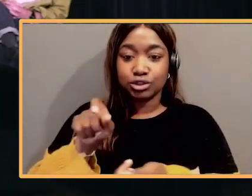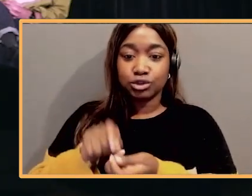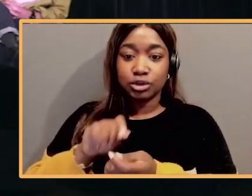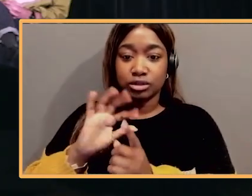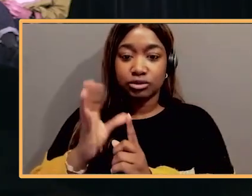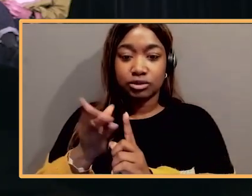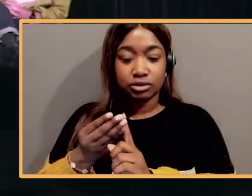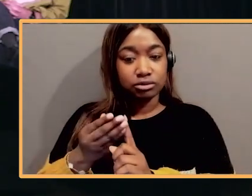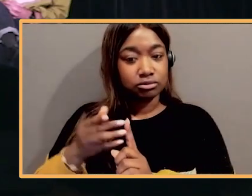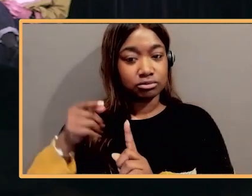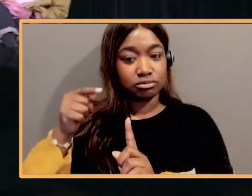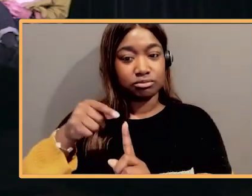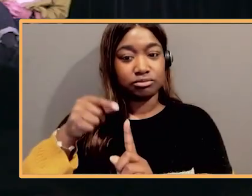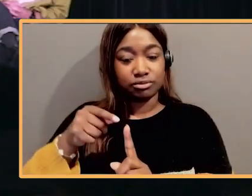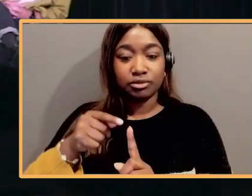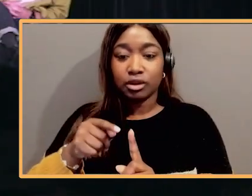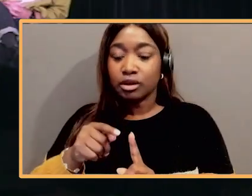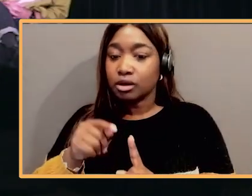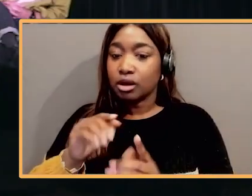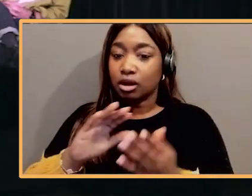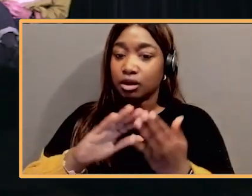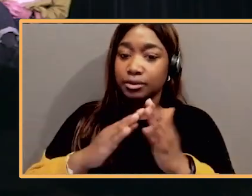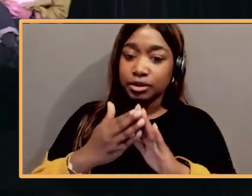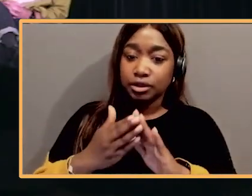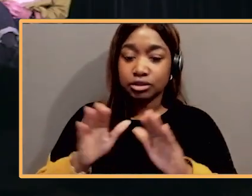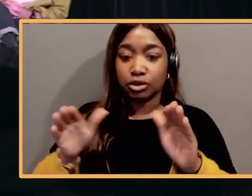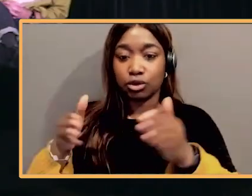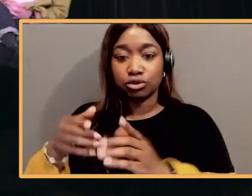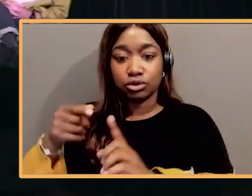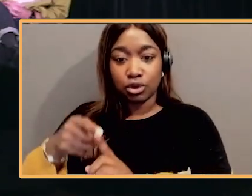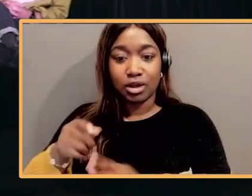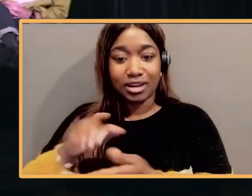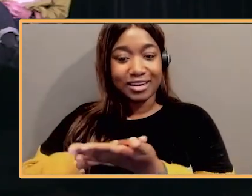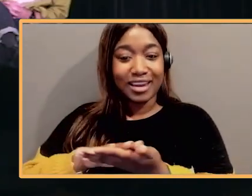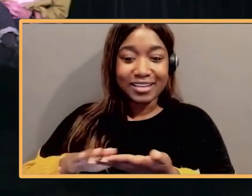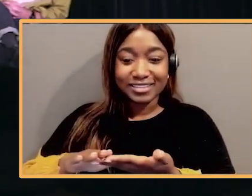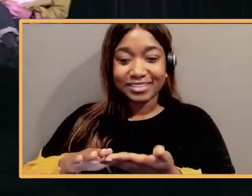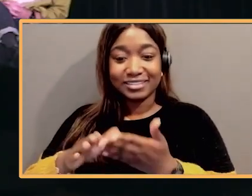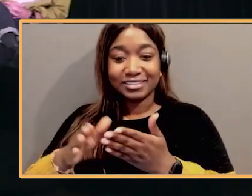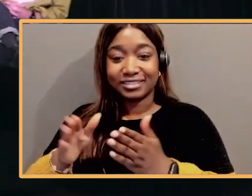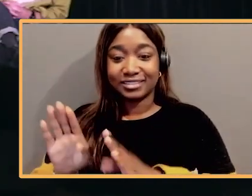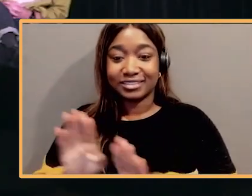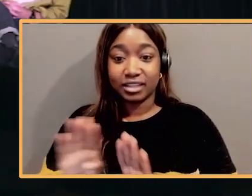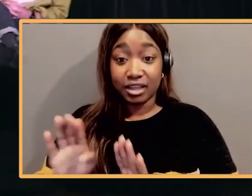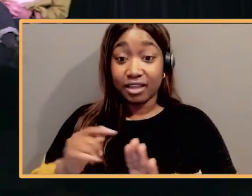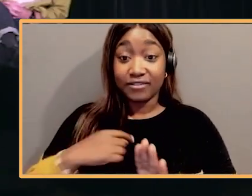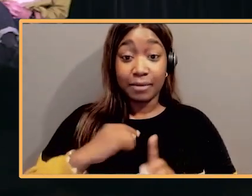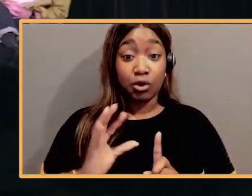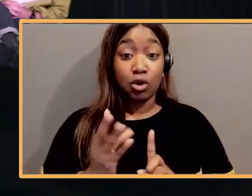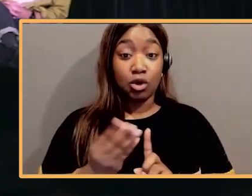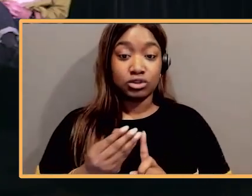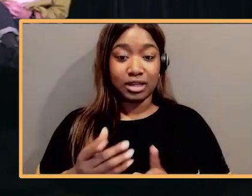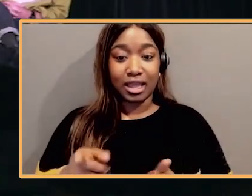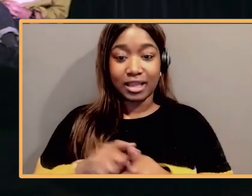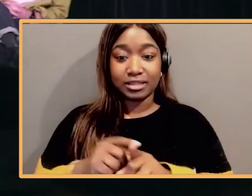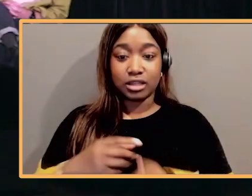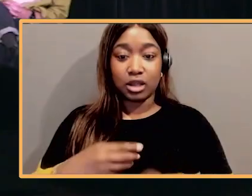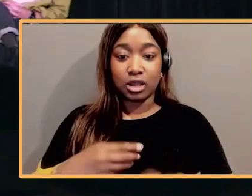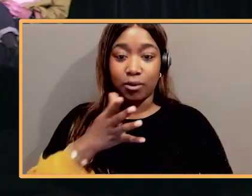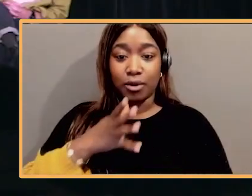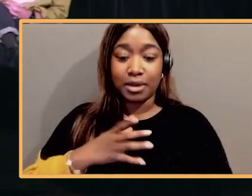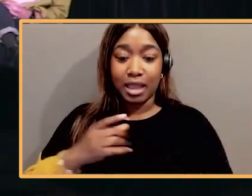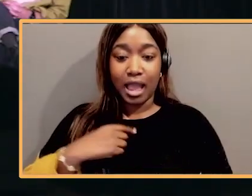cultured towards niceness, right? Remember, we've talked about if I am cultured as a white woman, I am cultured to be